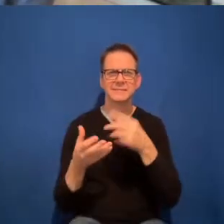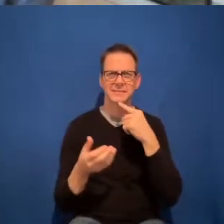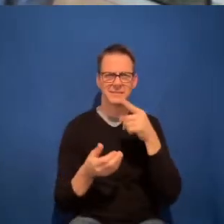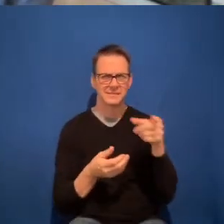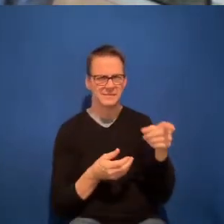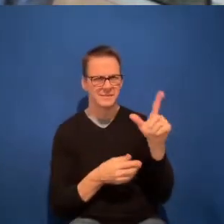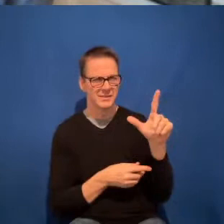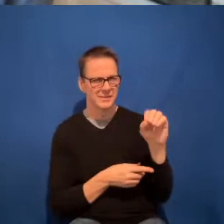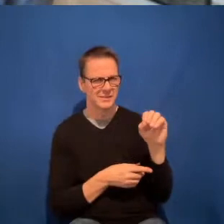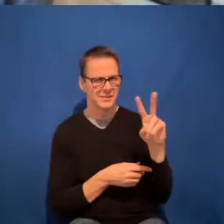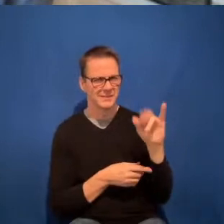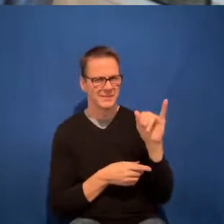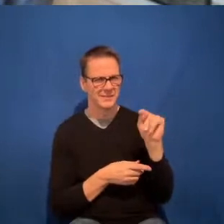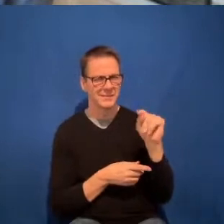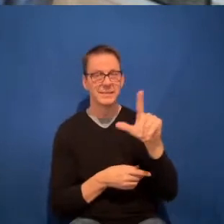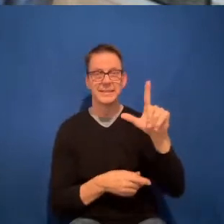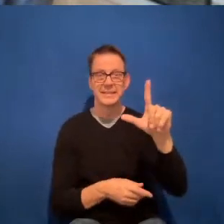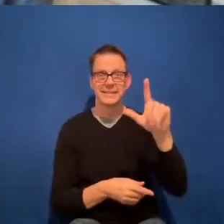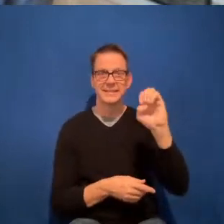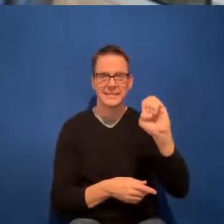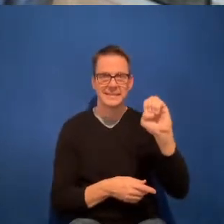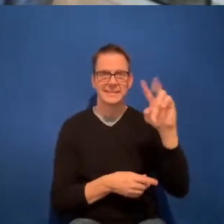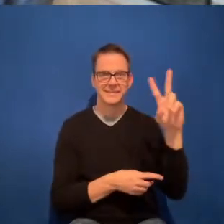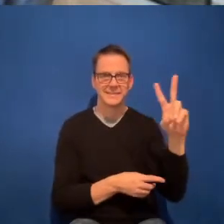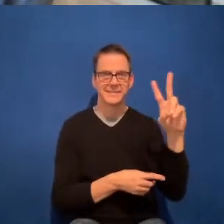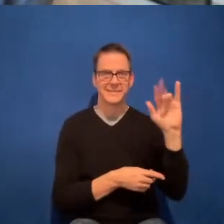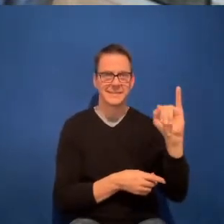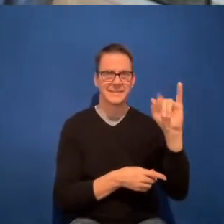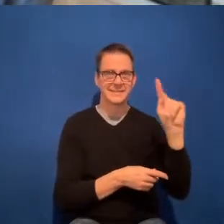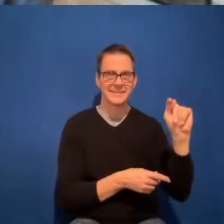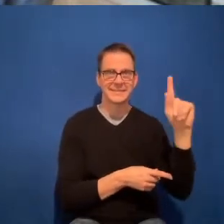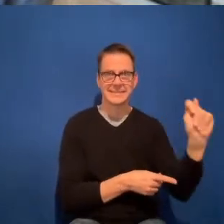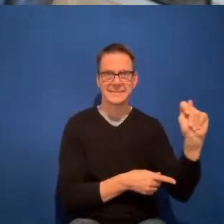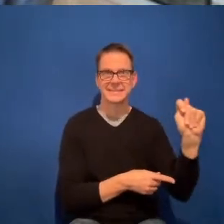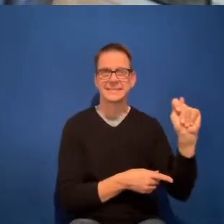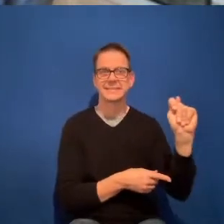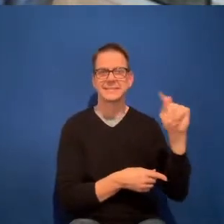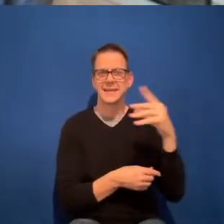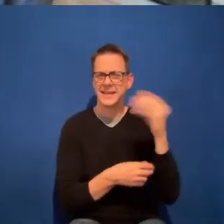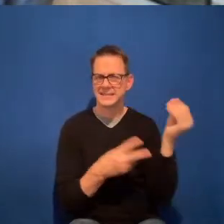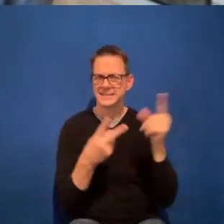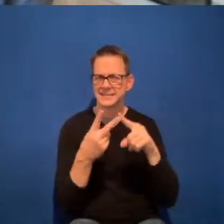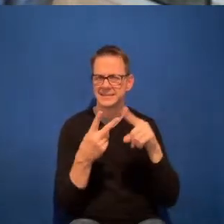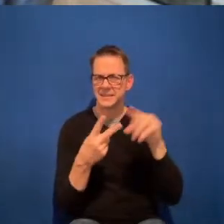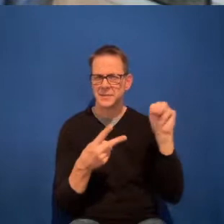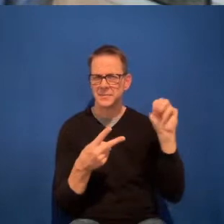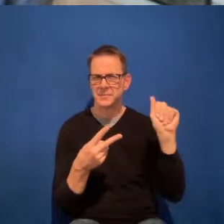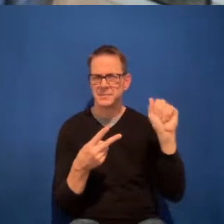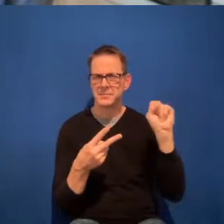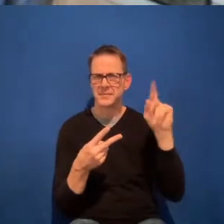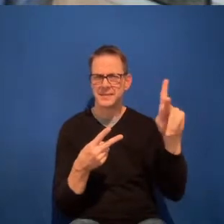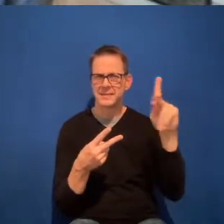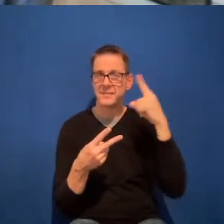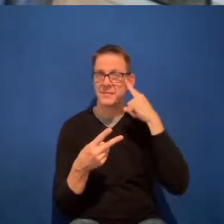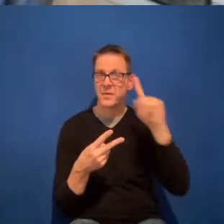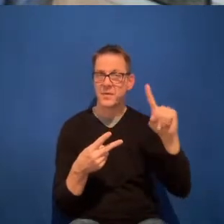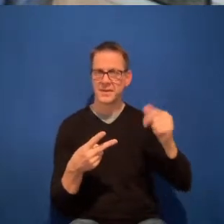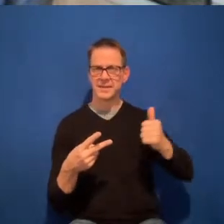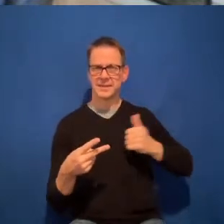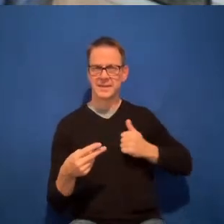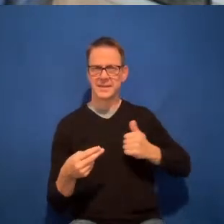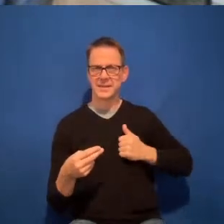correct? Levitt is the one that we've been going. There may be other sites, and I think Mass for Canada is going to put together a